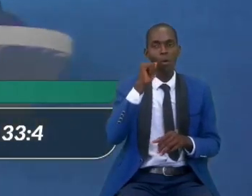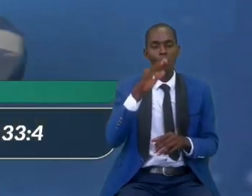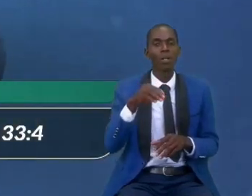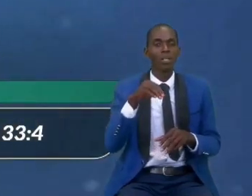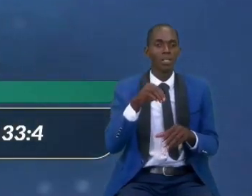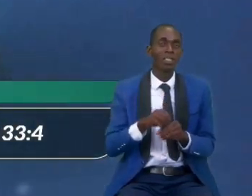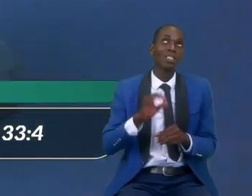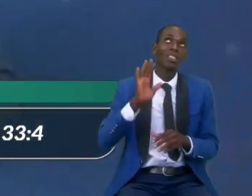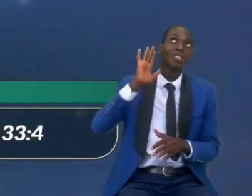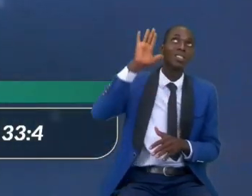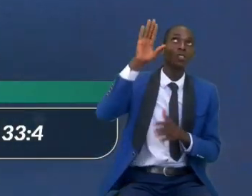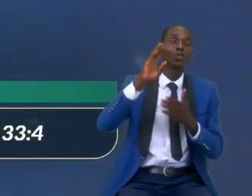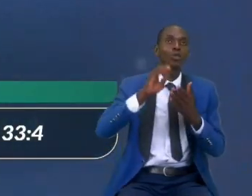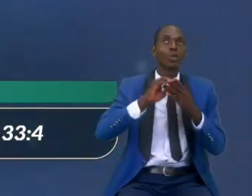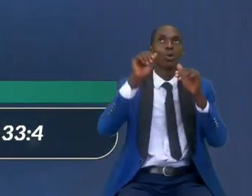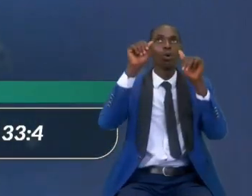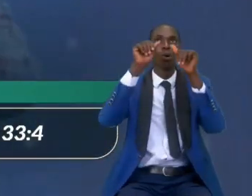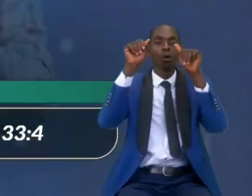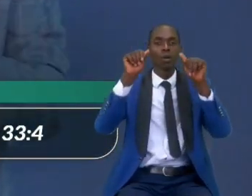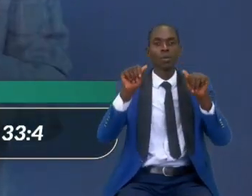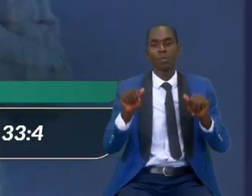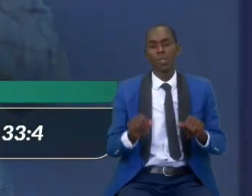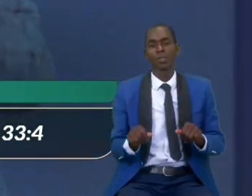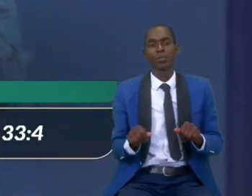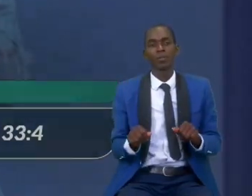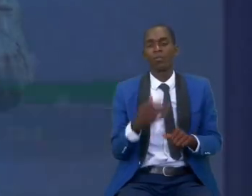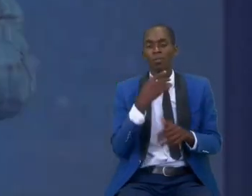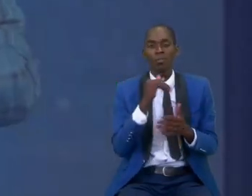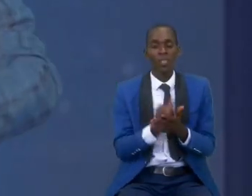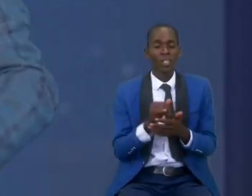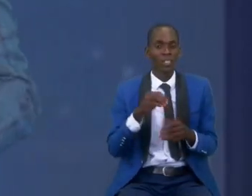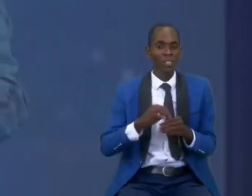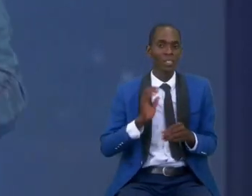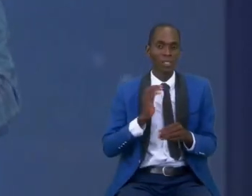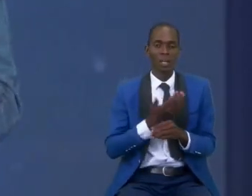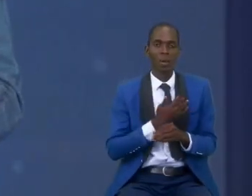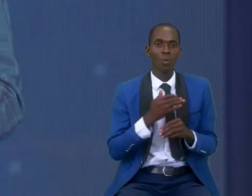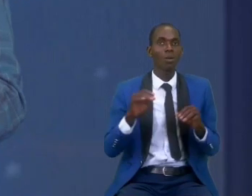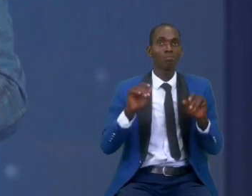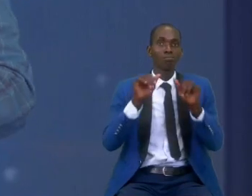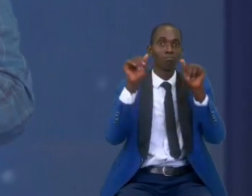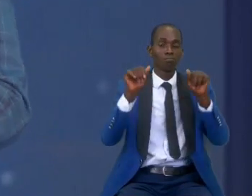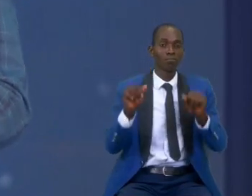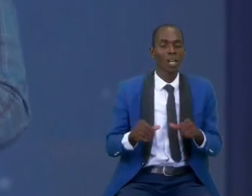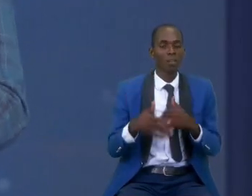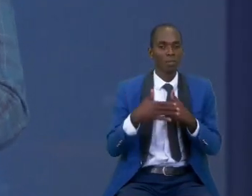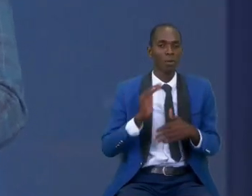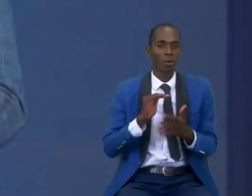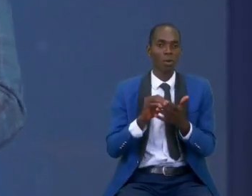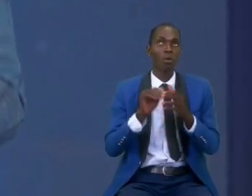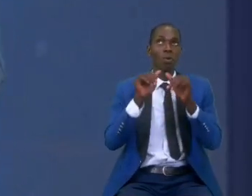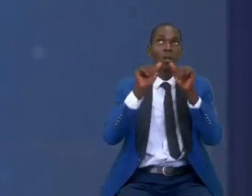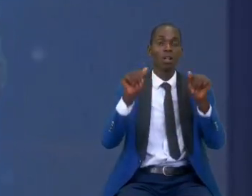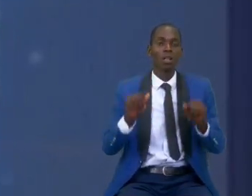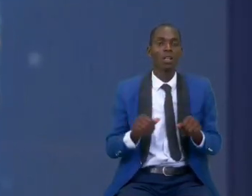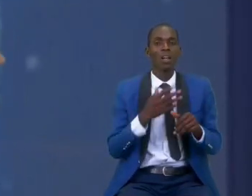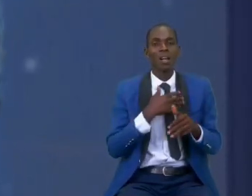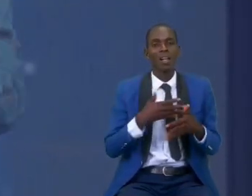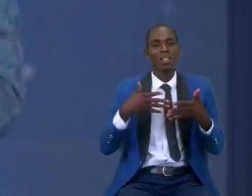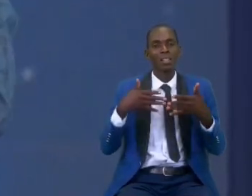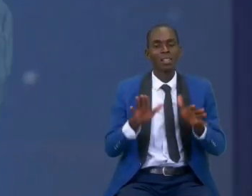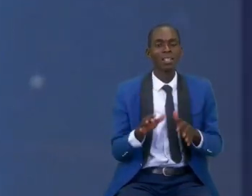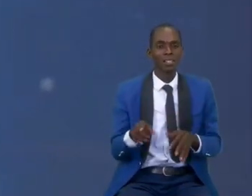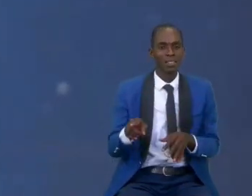in our likeness, after our likeness, and let them have dominion. Now you